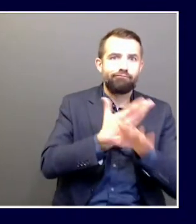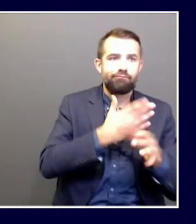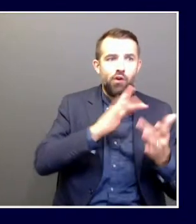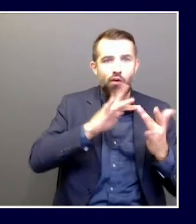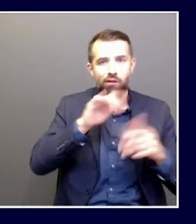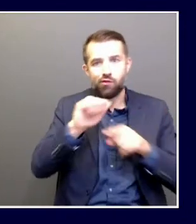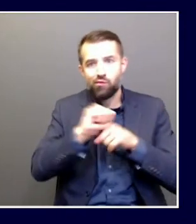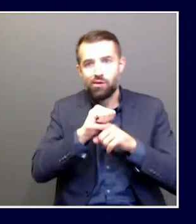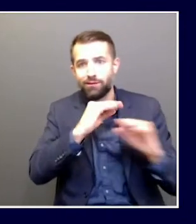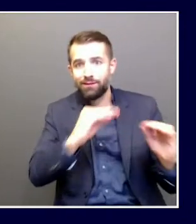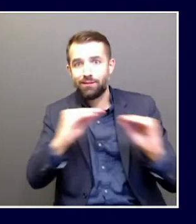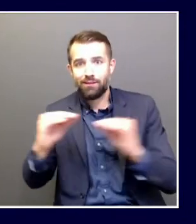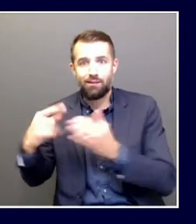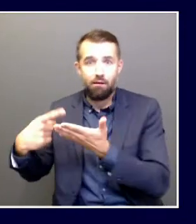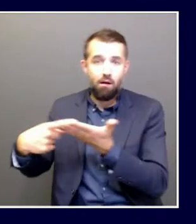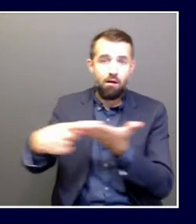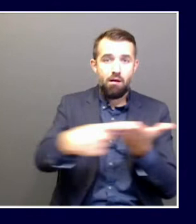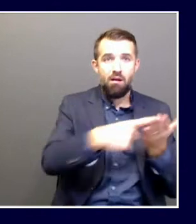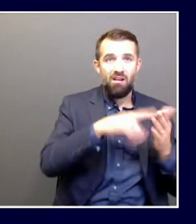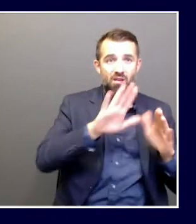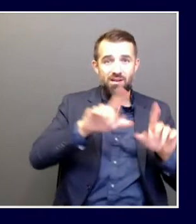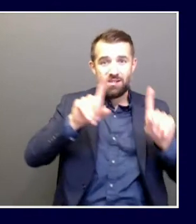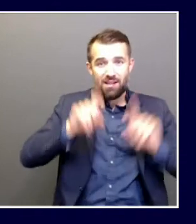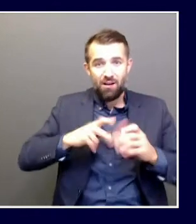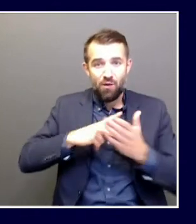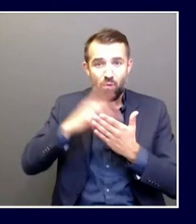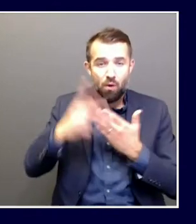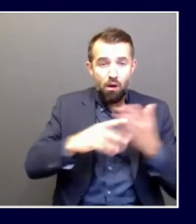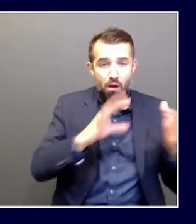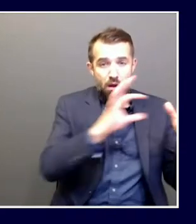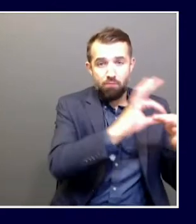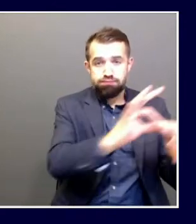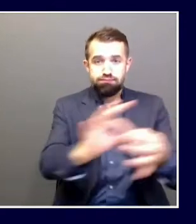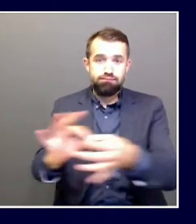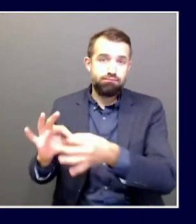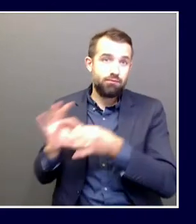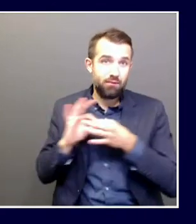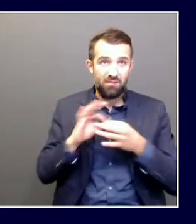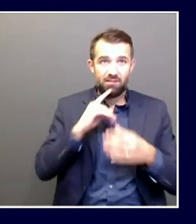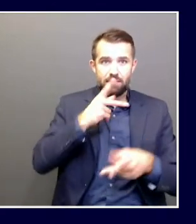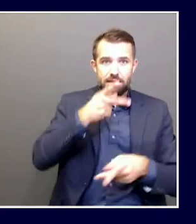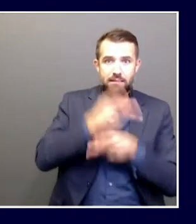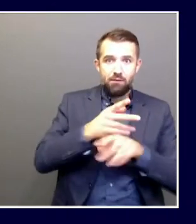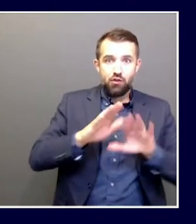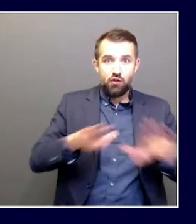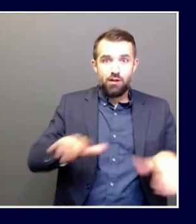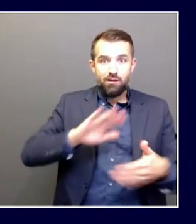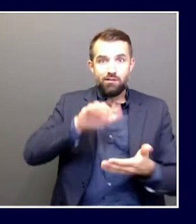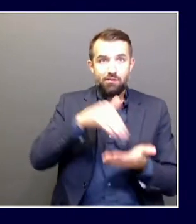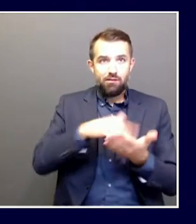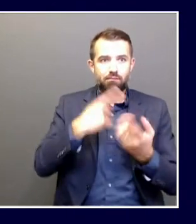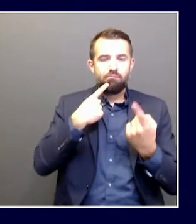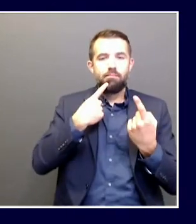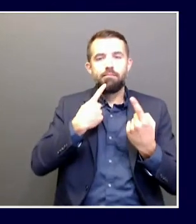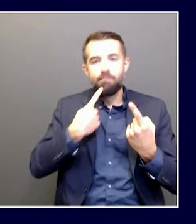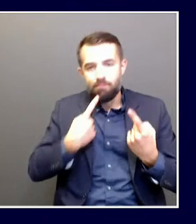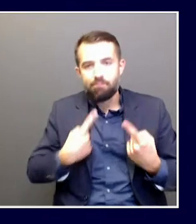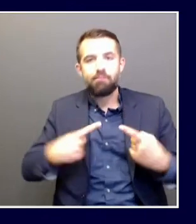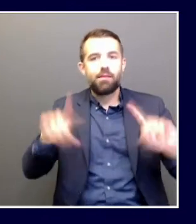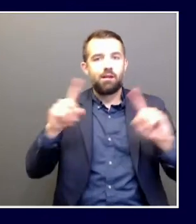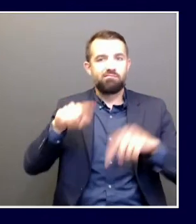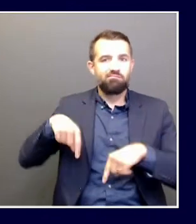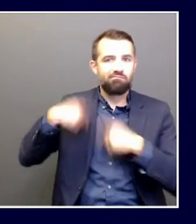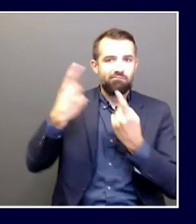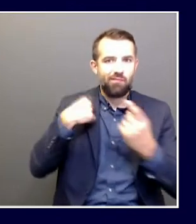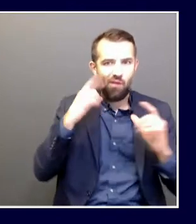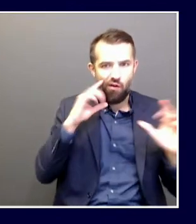testing program to our child care centers in Maine. We've been looking for those opportunities all along. And we, even in the spring, when we launched our school